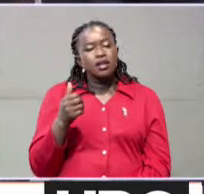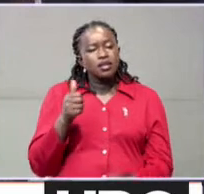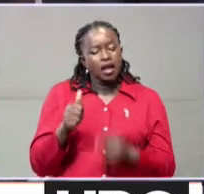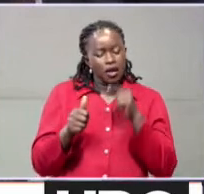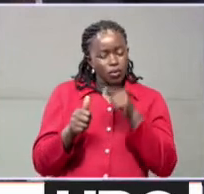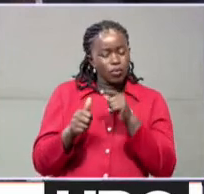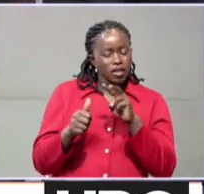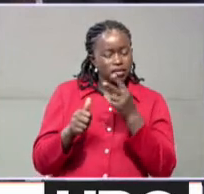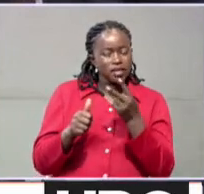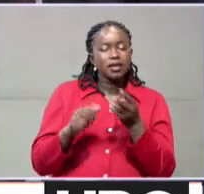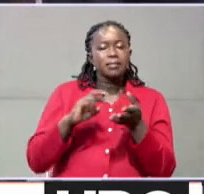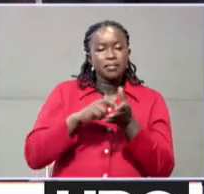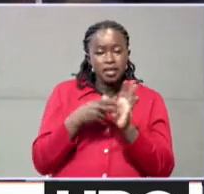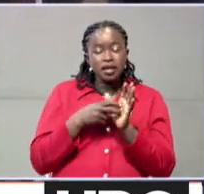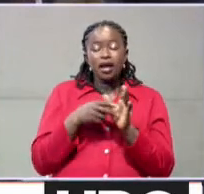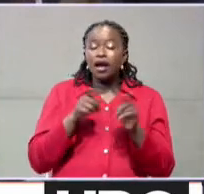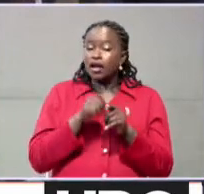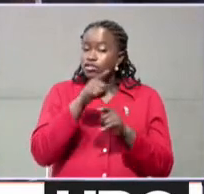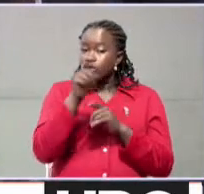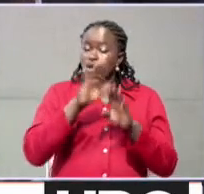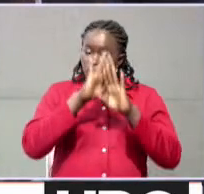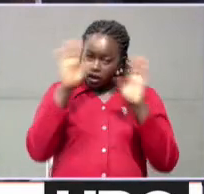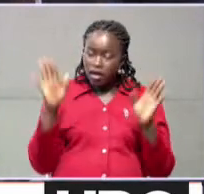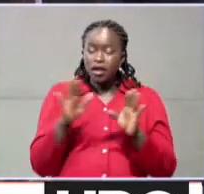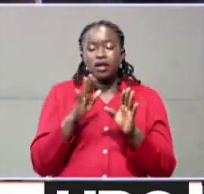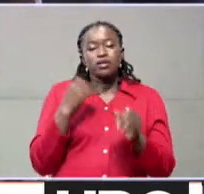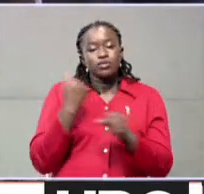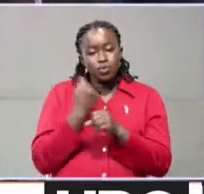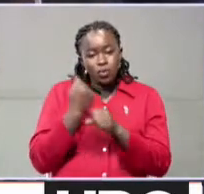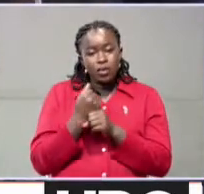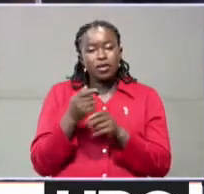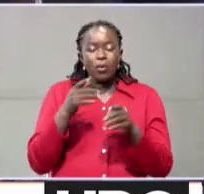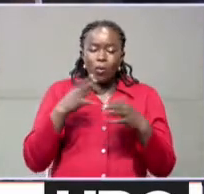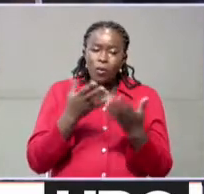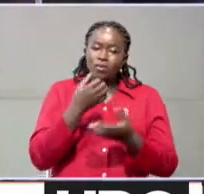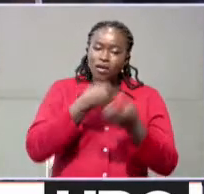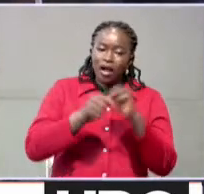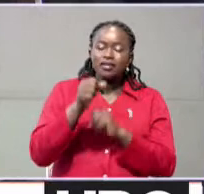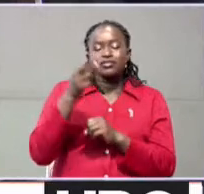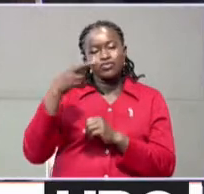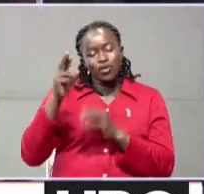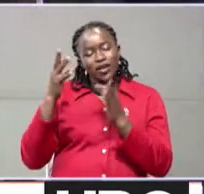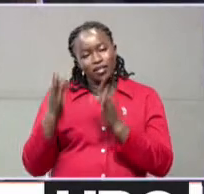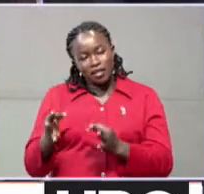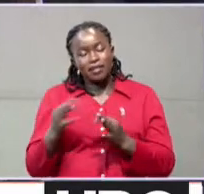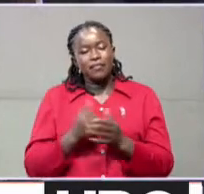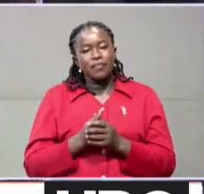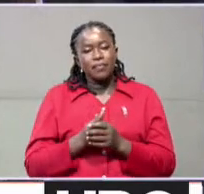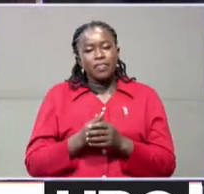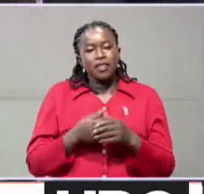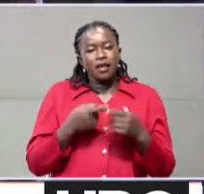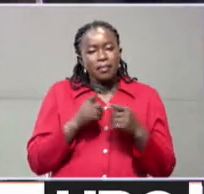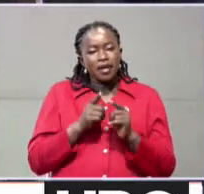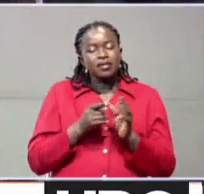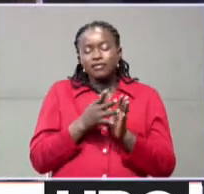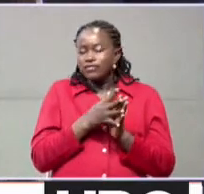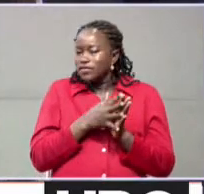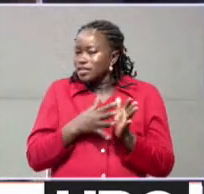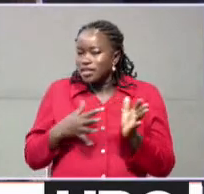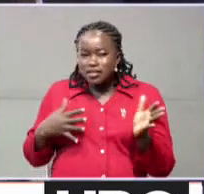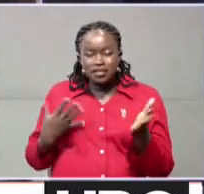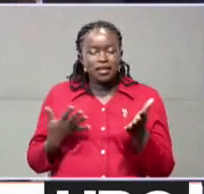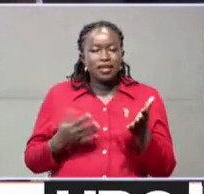as you're fully aware doing the right thing and ephesians means